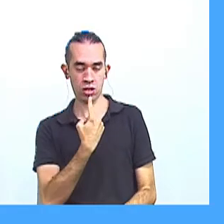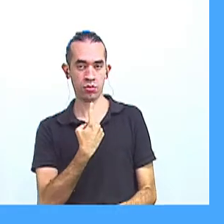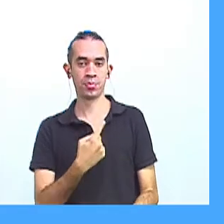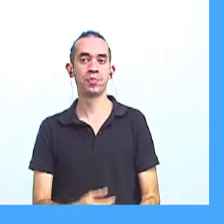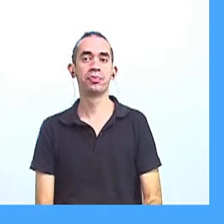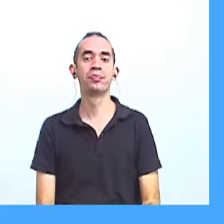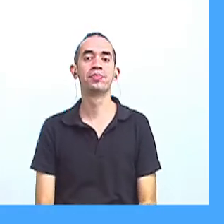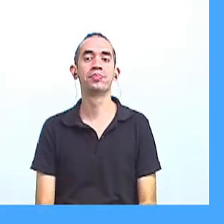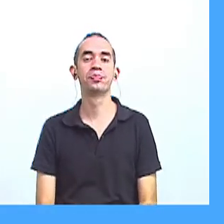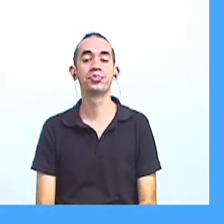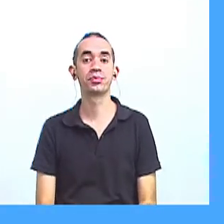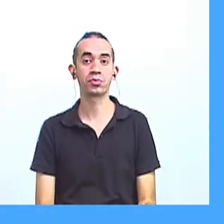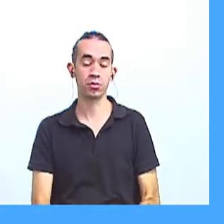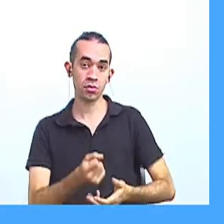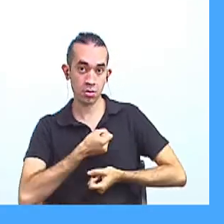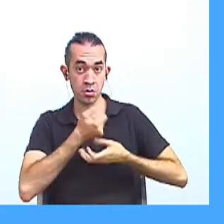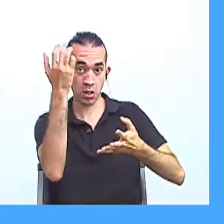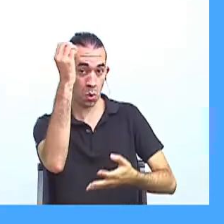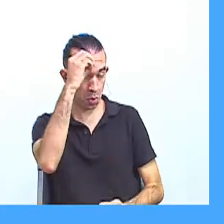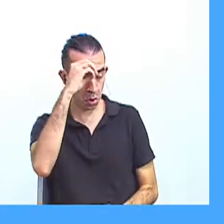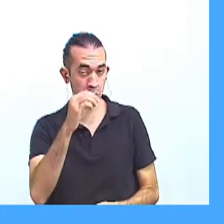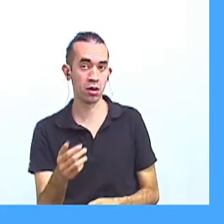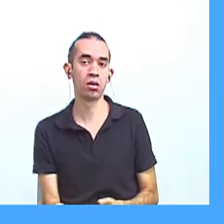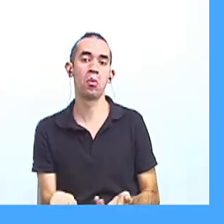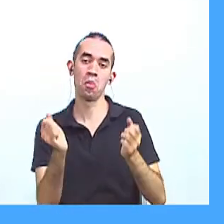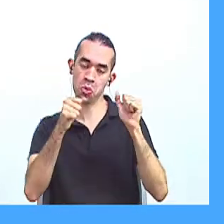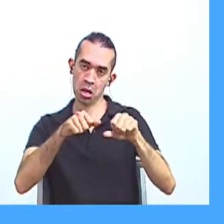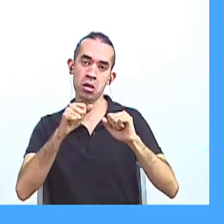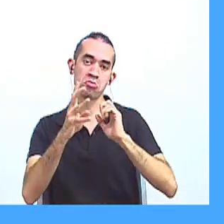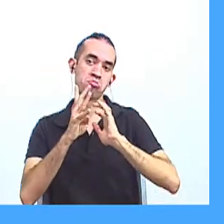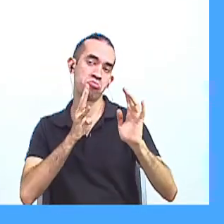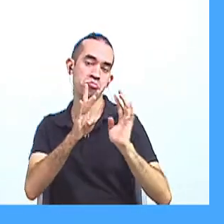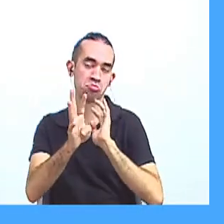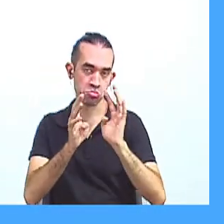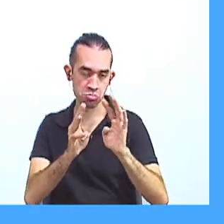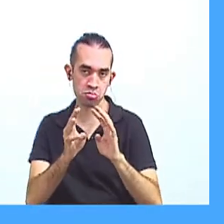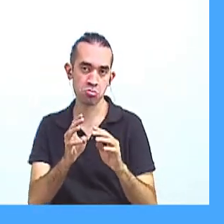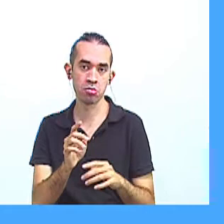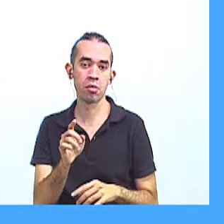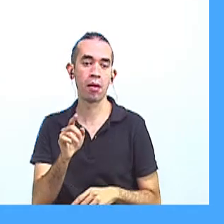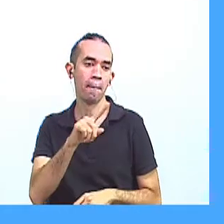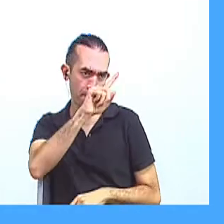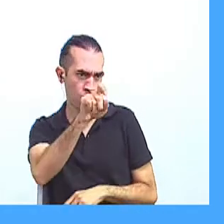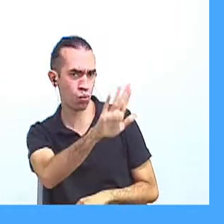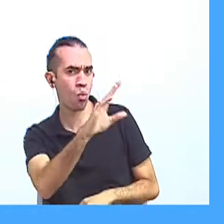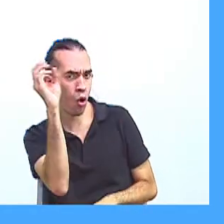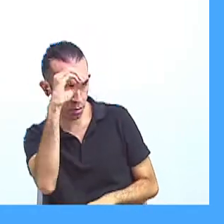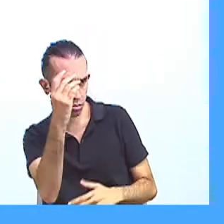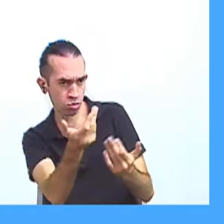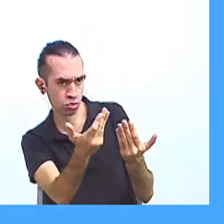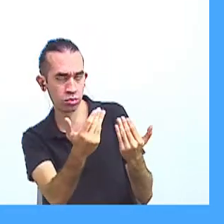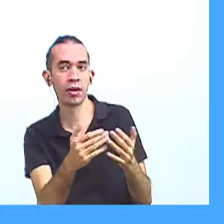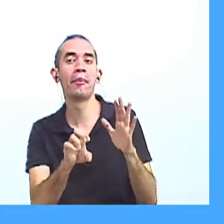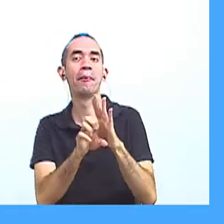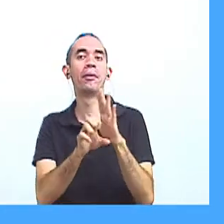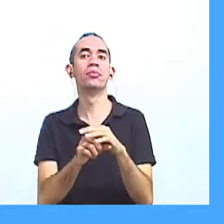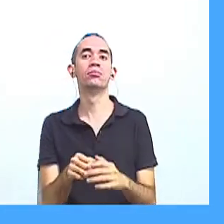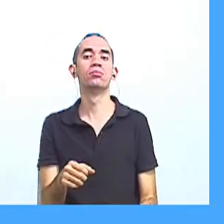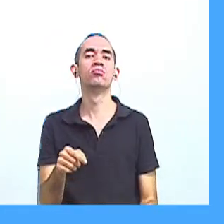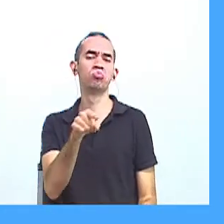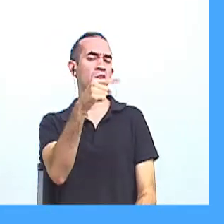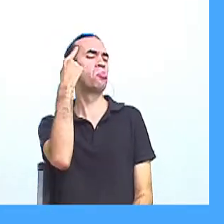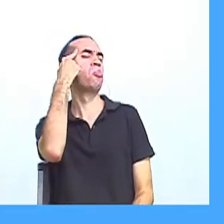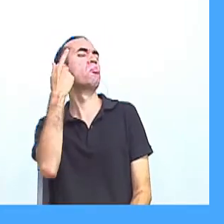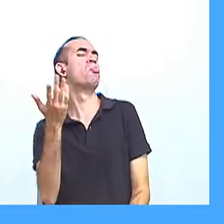As well as expressing your opinion, it is a good conversation skill to ask about other people's opinions. Phrases like, what do you